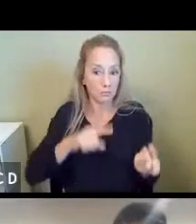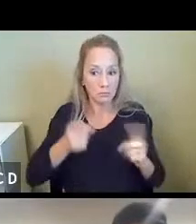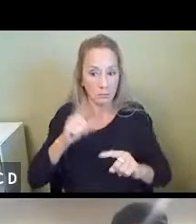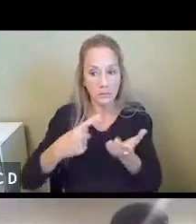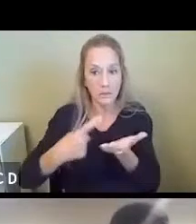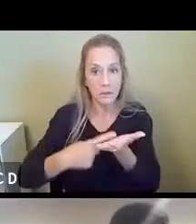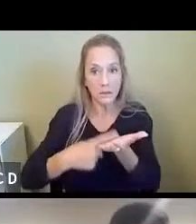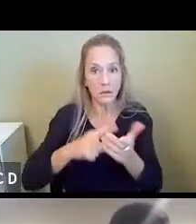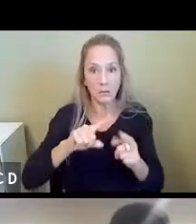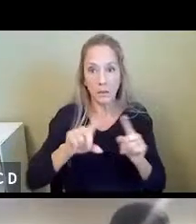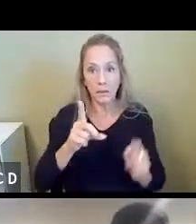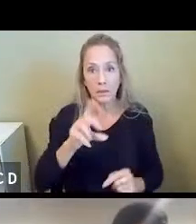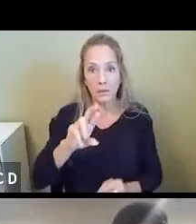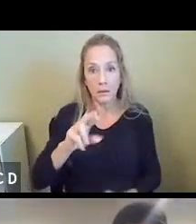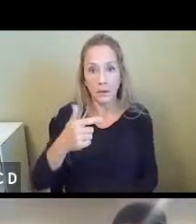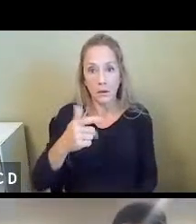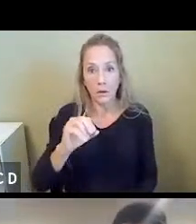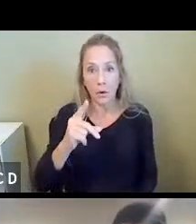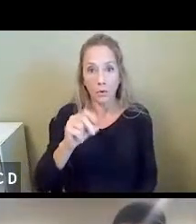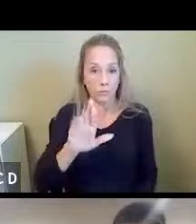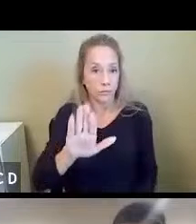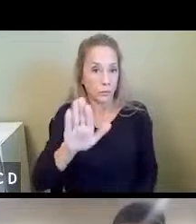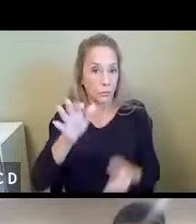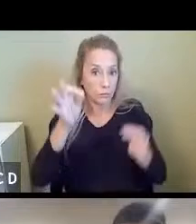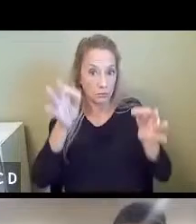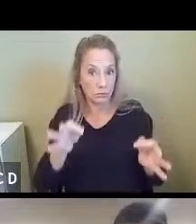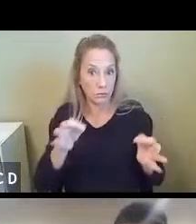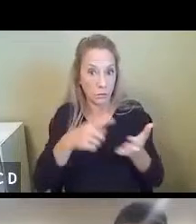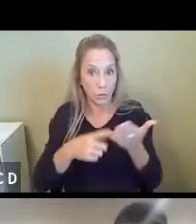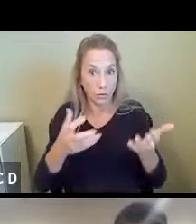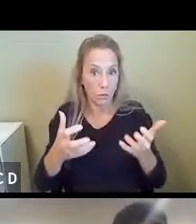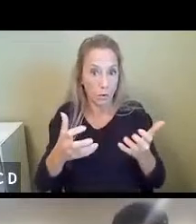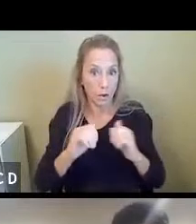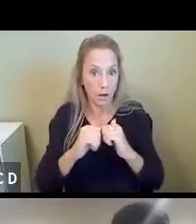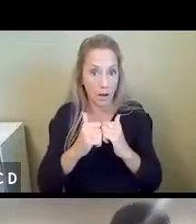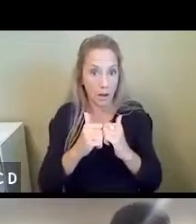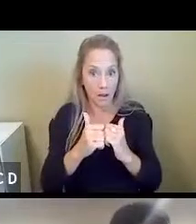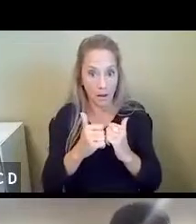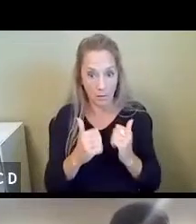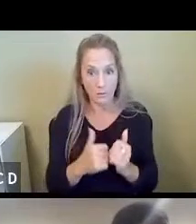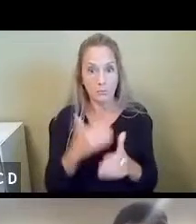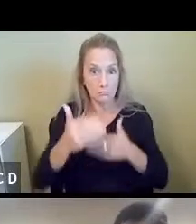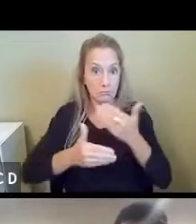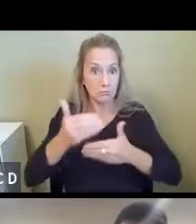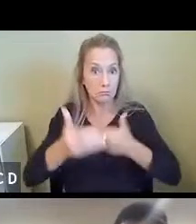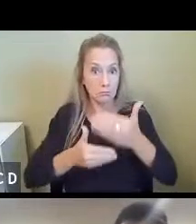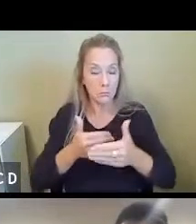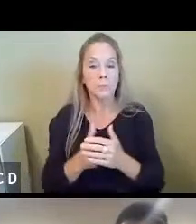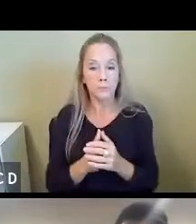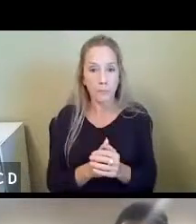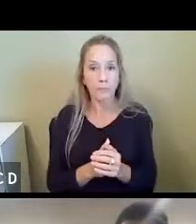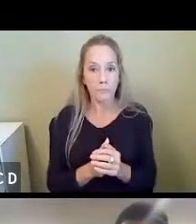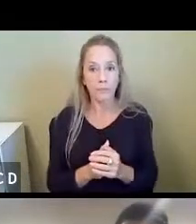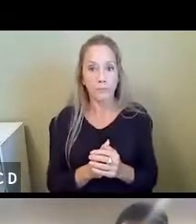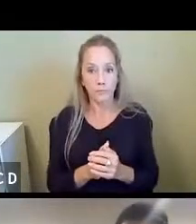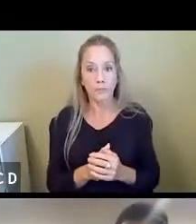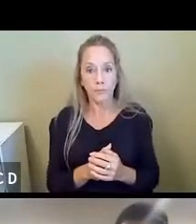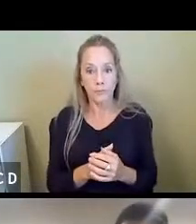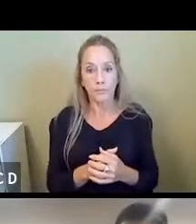but Dr. Kocher, whichever way you care to proceed in this is fine with me. So, I'll kind of leave this maybe